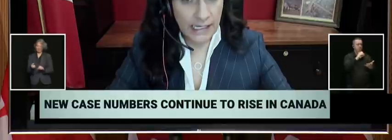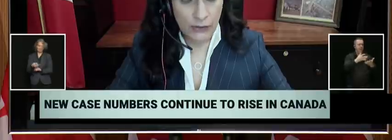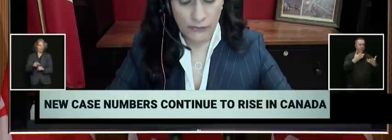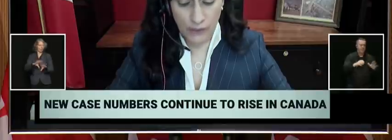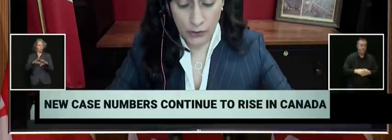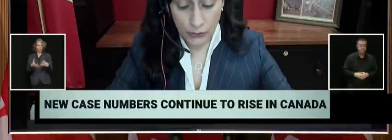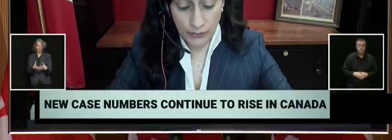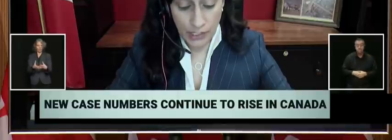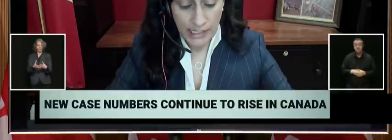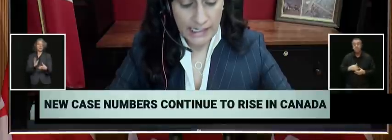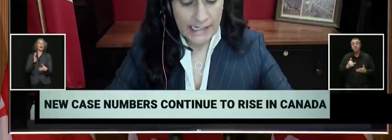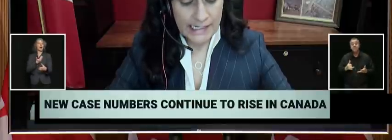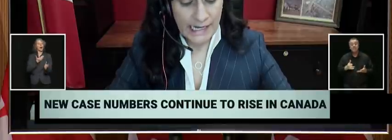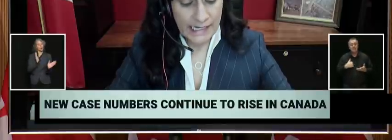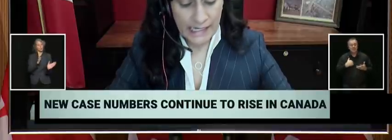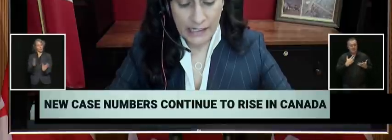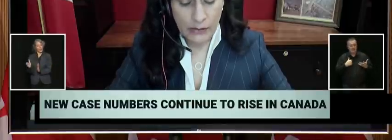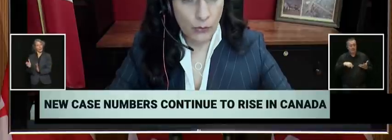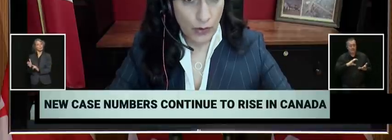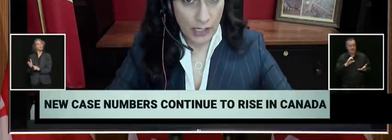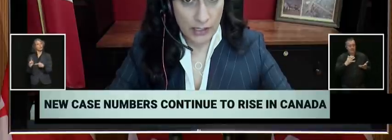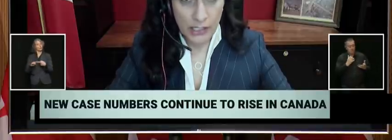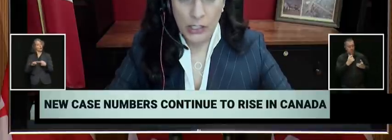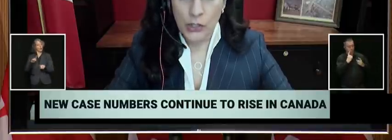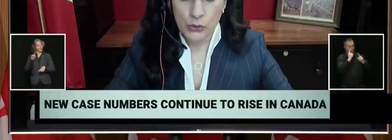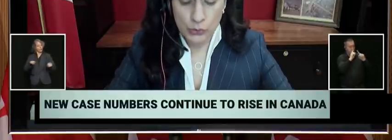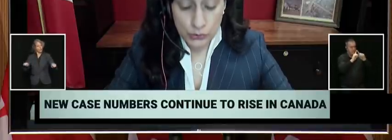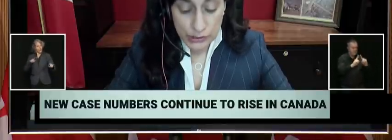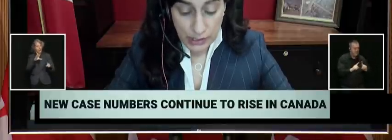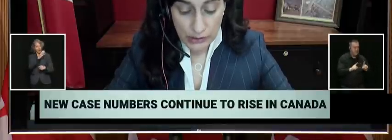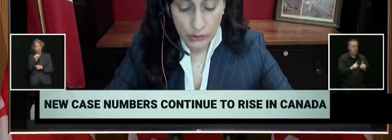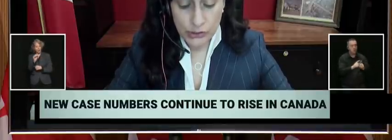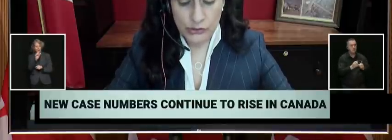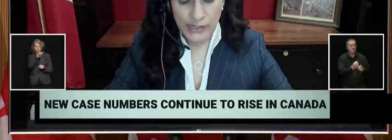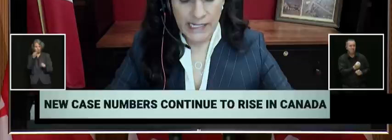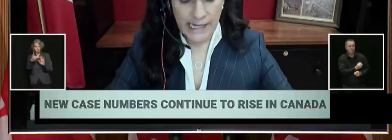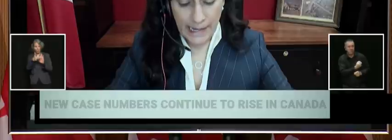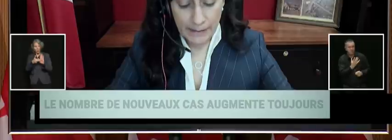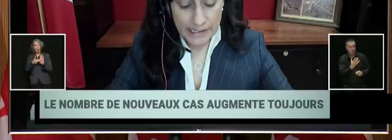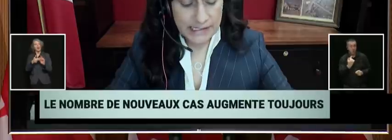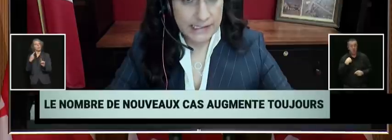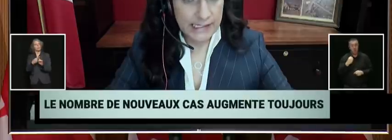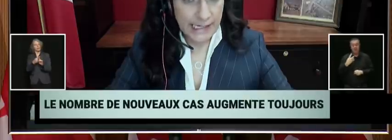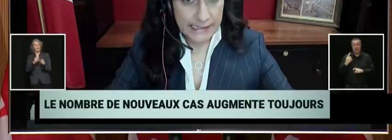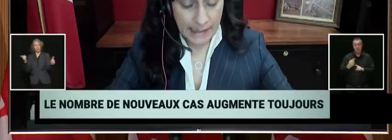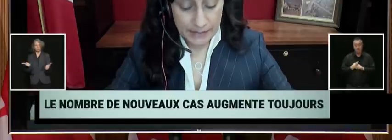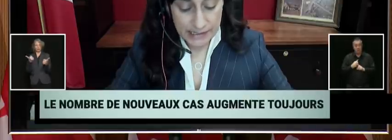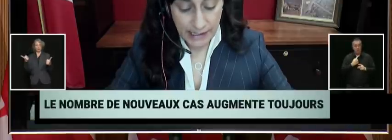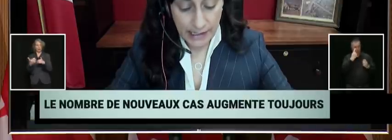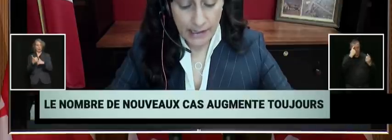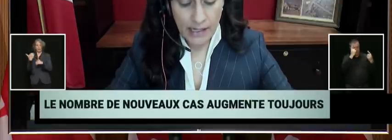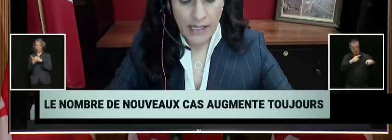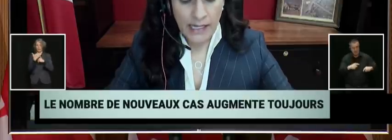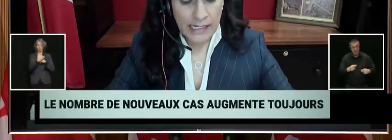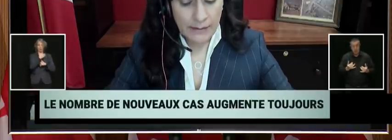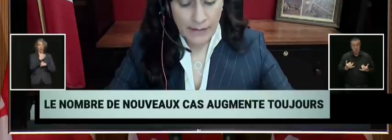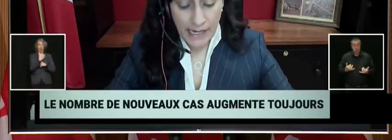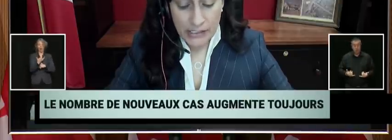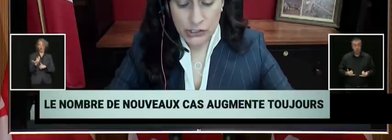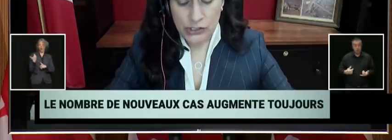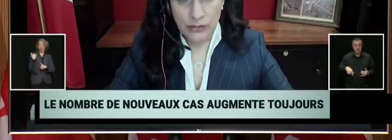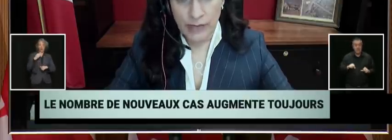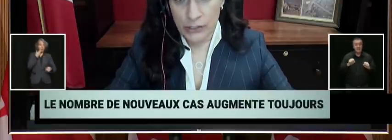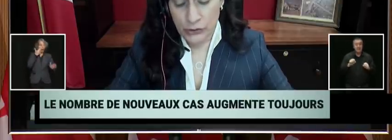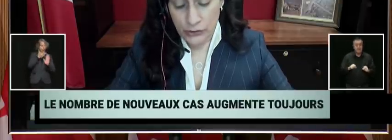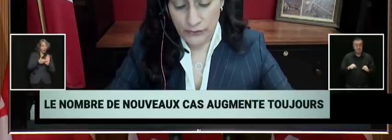diversité et le volume il y a quelques mois, nous donne aujourd'hui la capacité d'adaptation et les